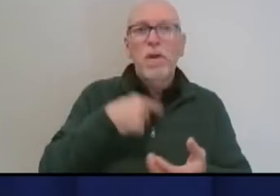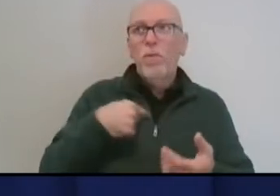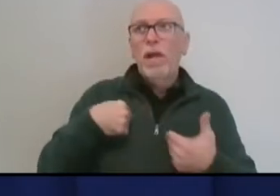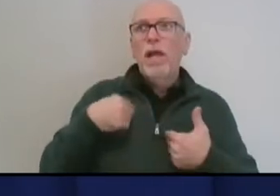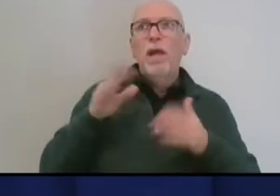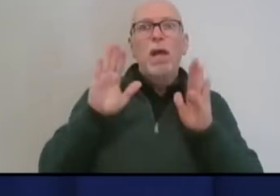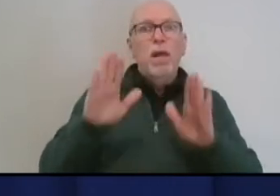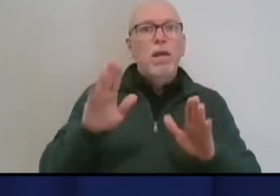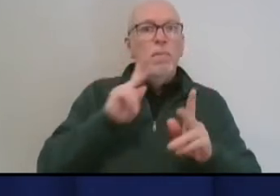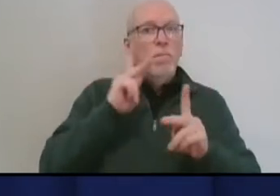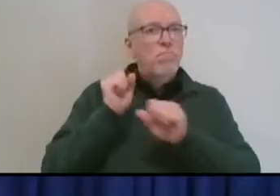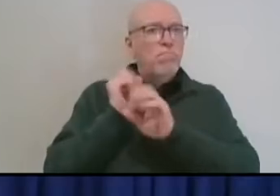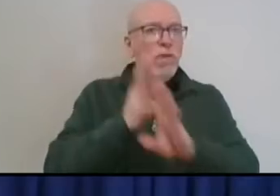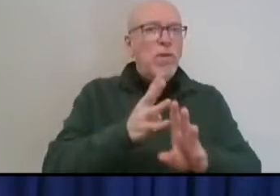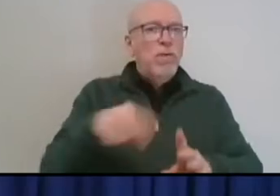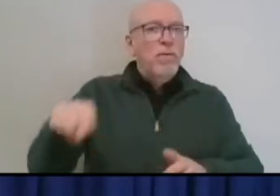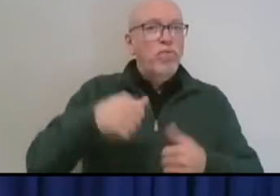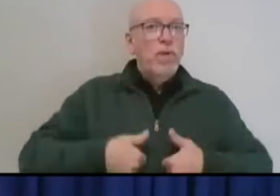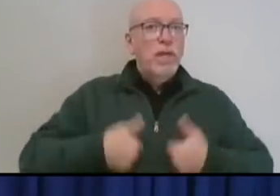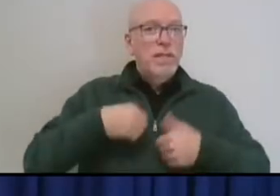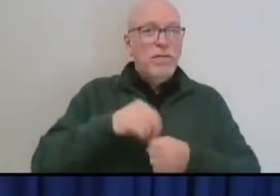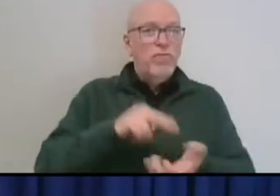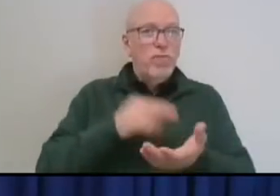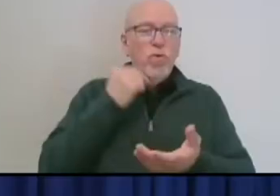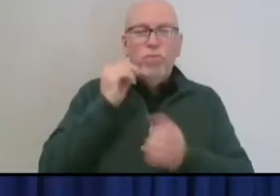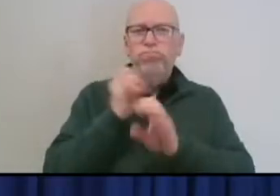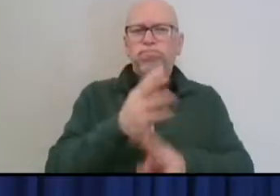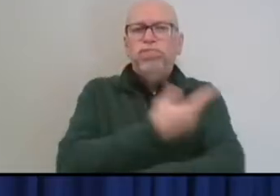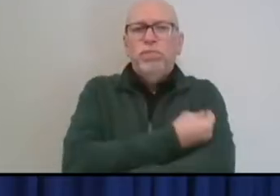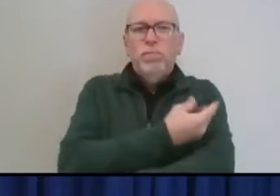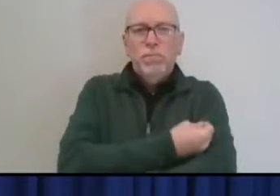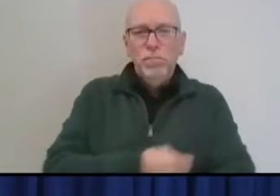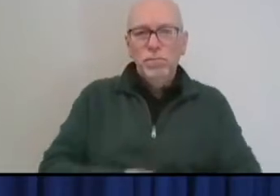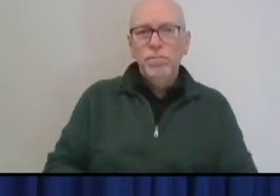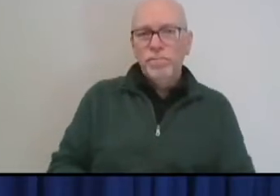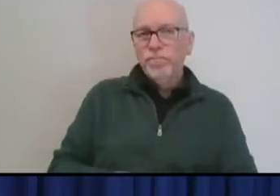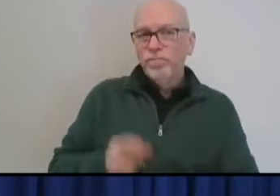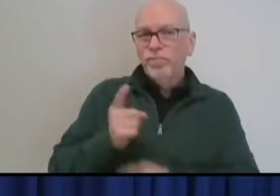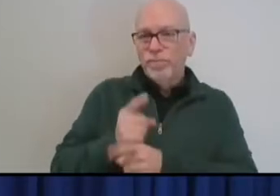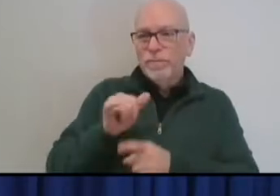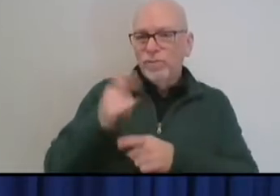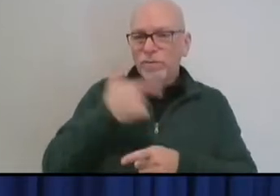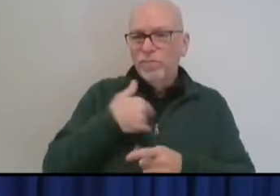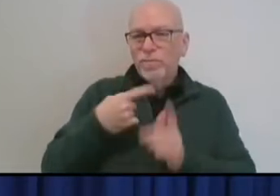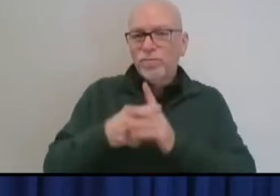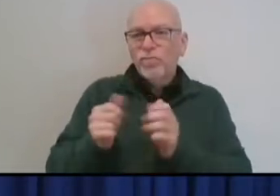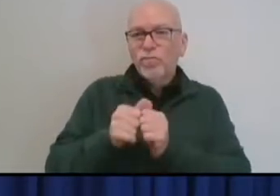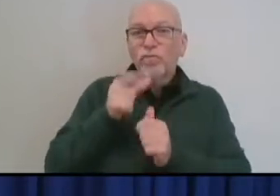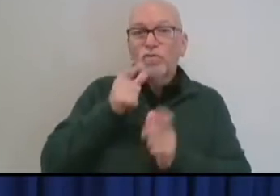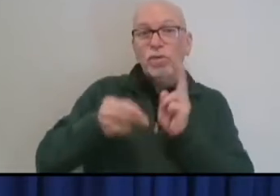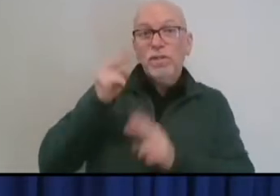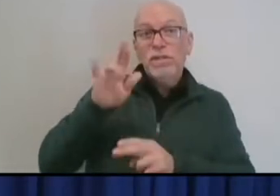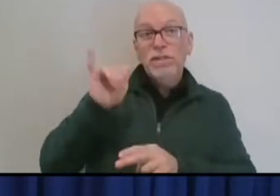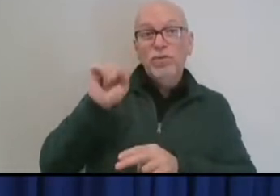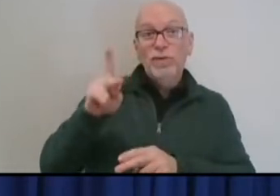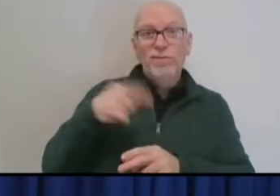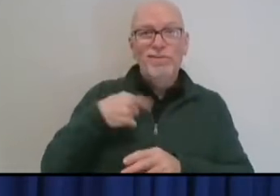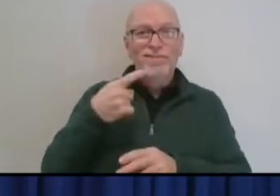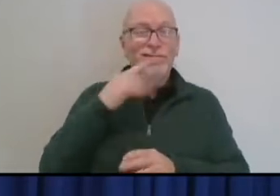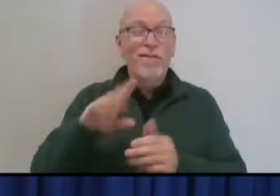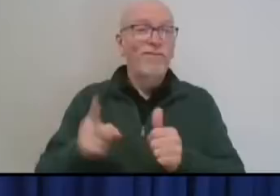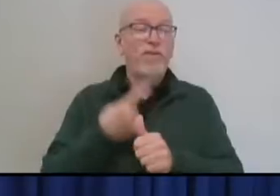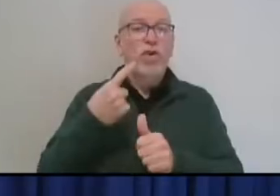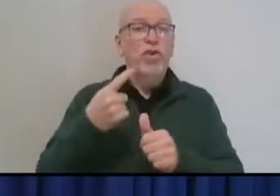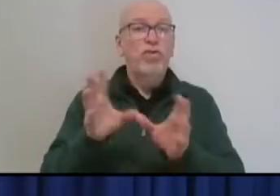uptake amongst our residents. And that's why part of the rationale was starting with the most at risk, which you said in our first press conference over a